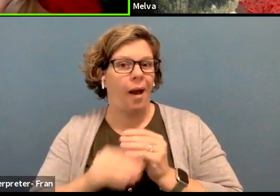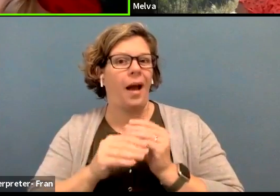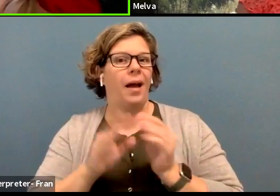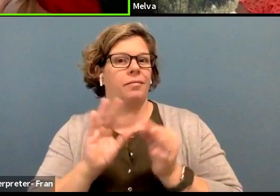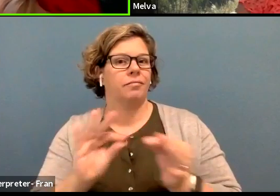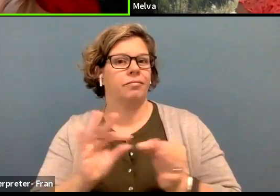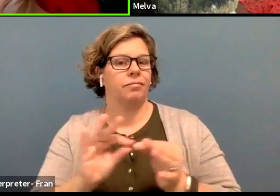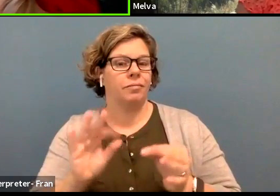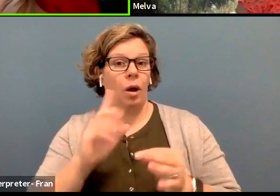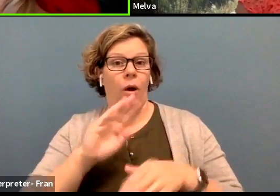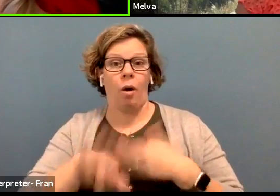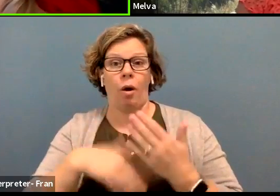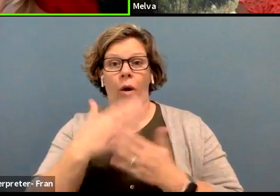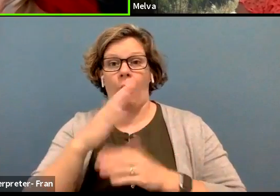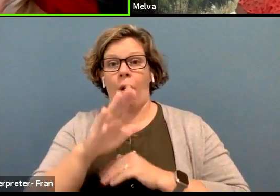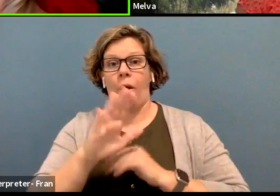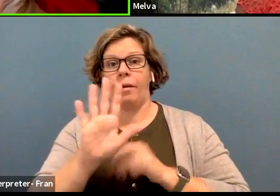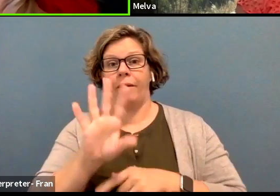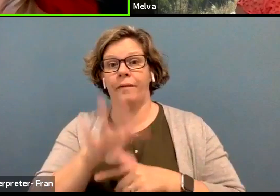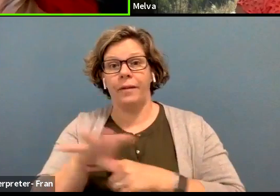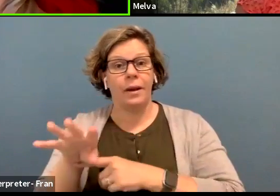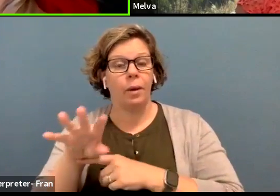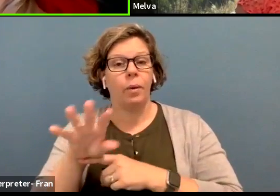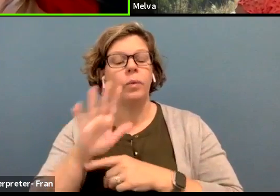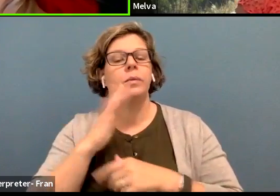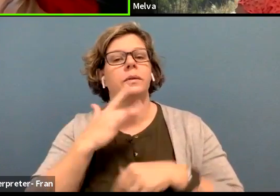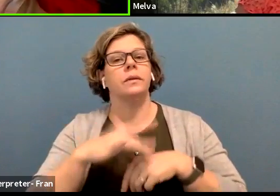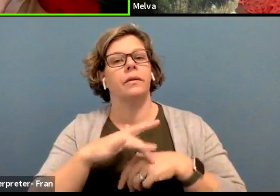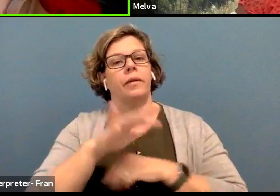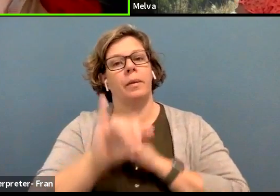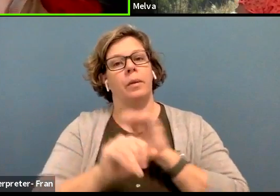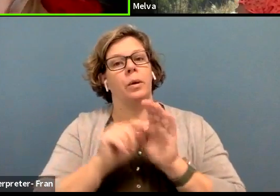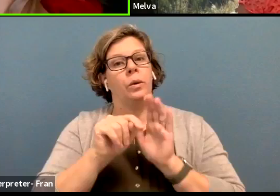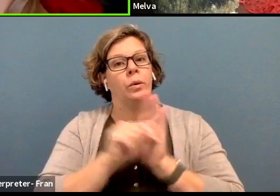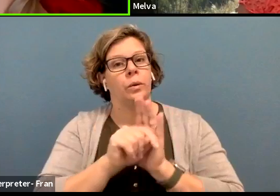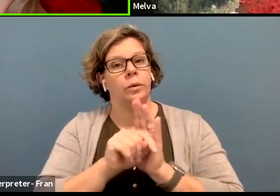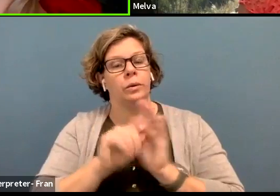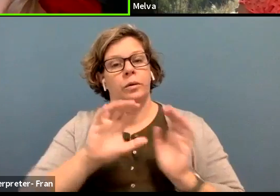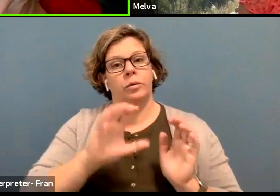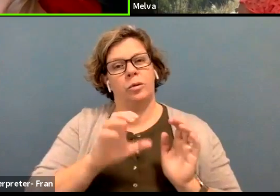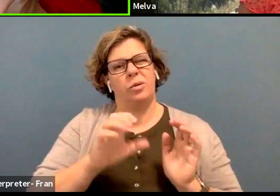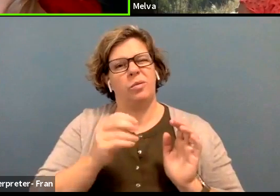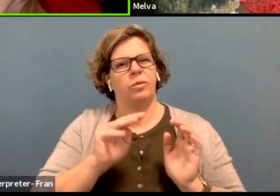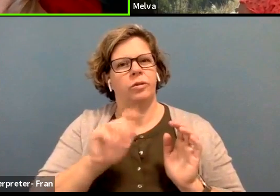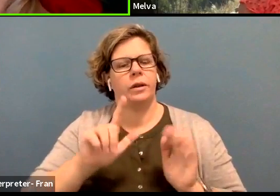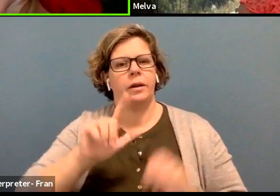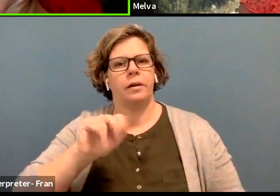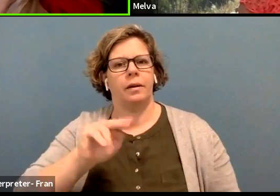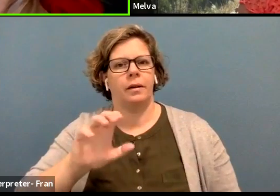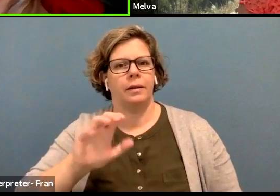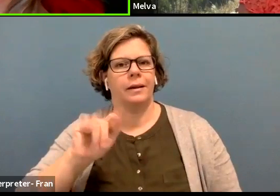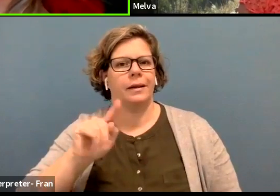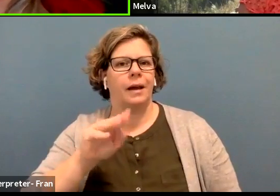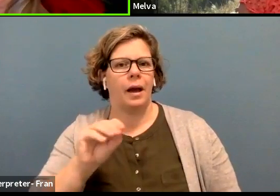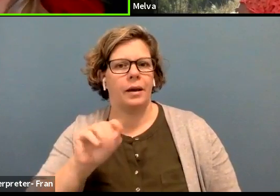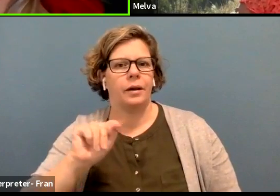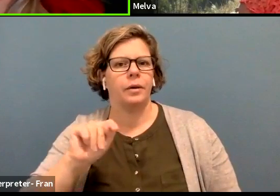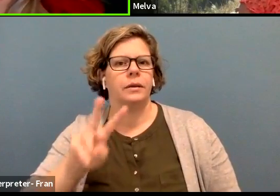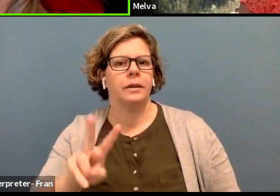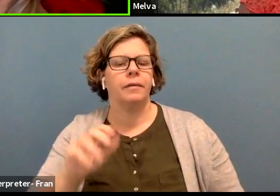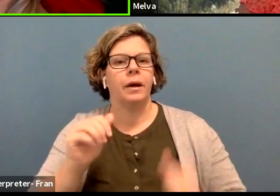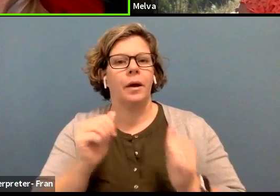that these videos are available on YouTube on our channel LINC Idaho TV with